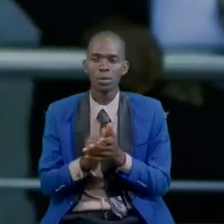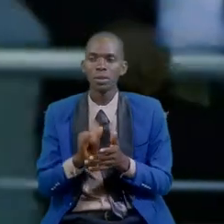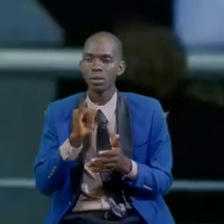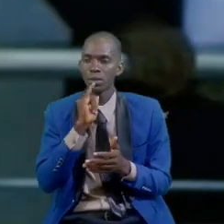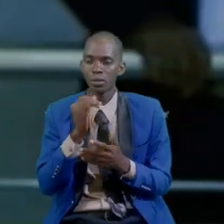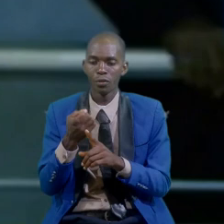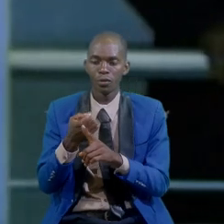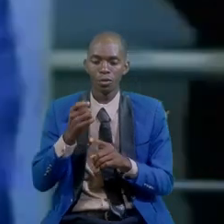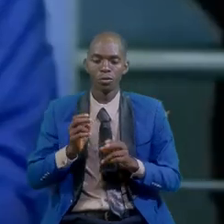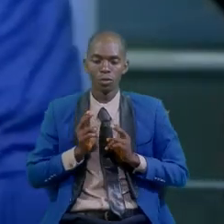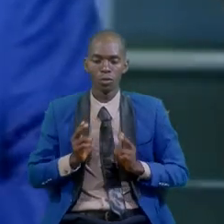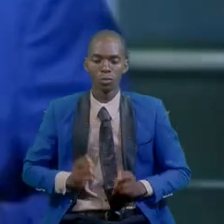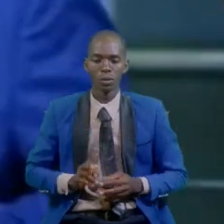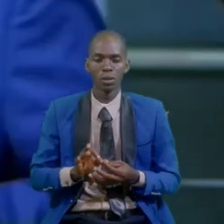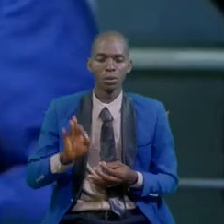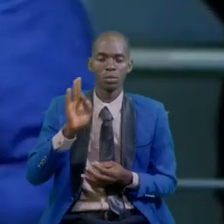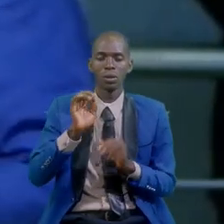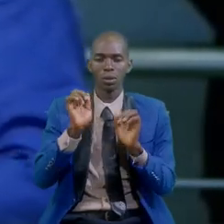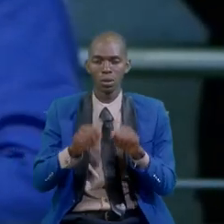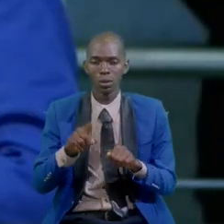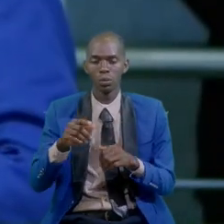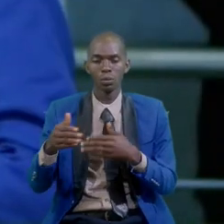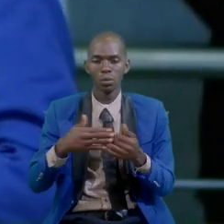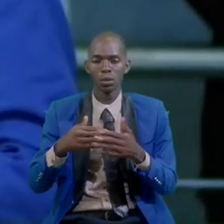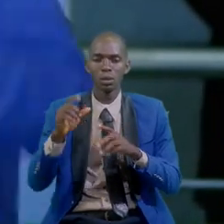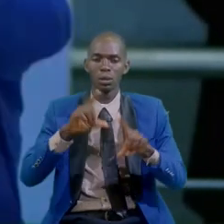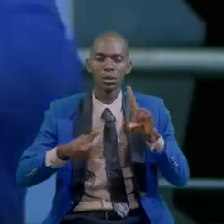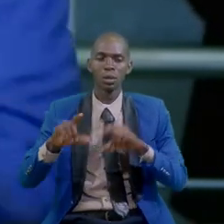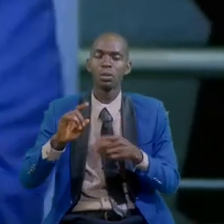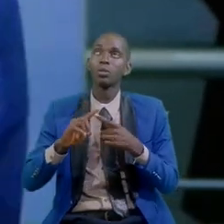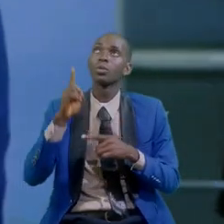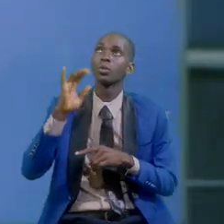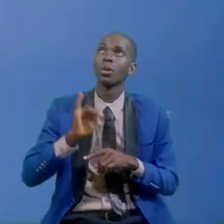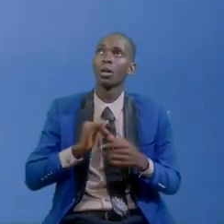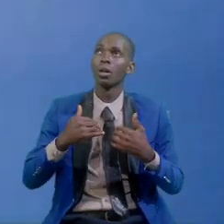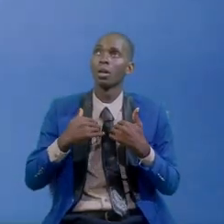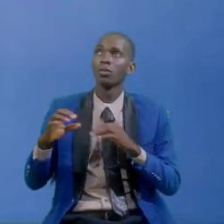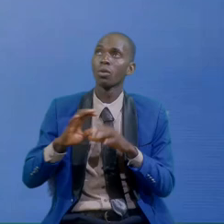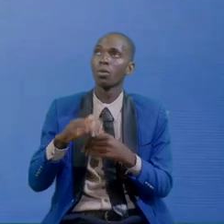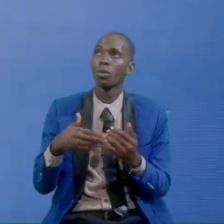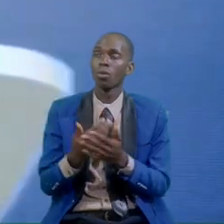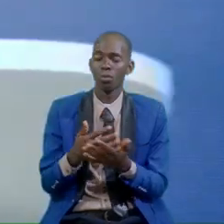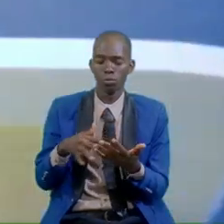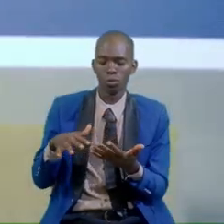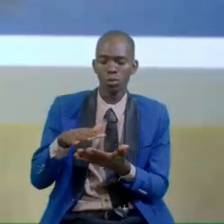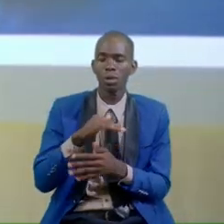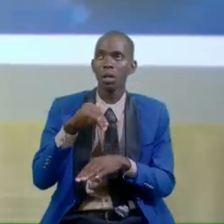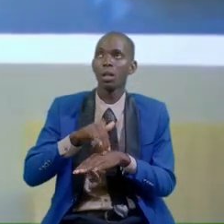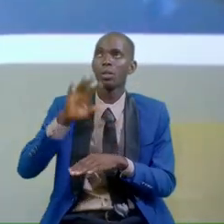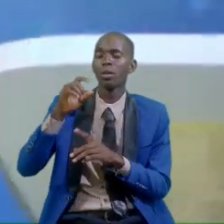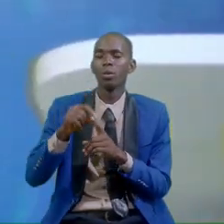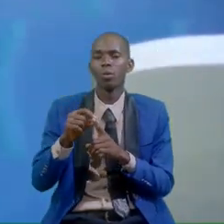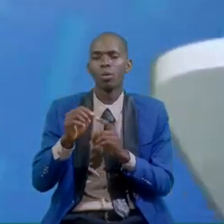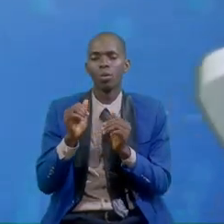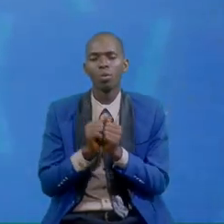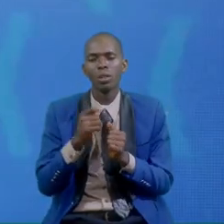can you say, I have done all these things at thy word? With the secret sin of the